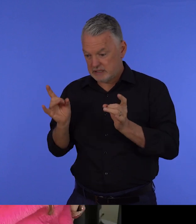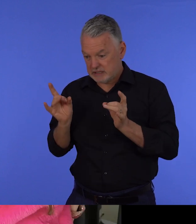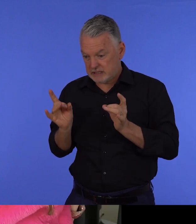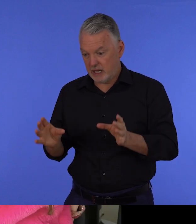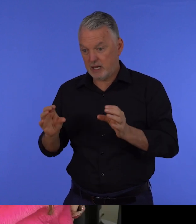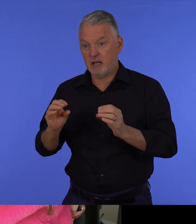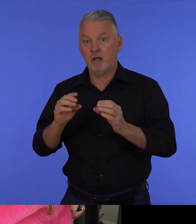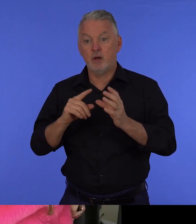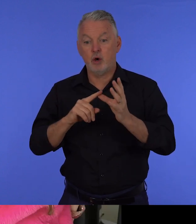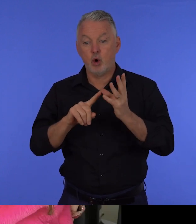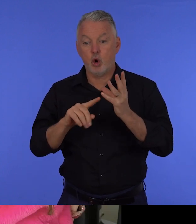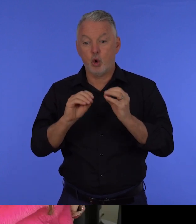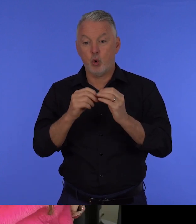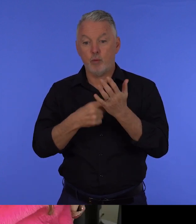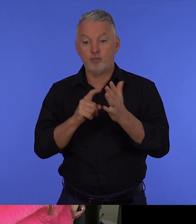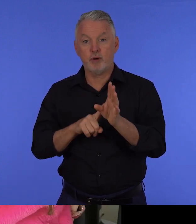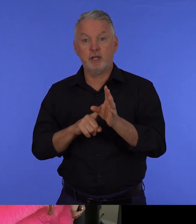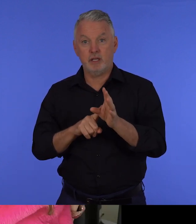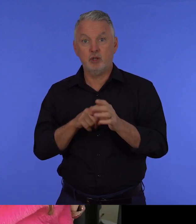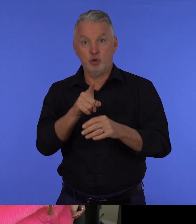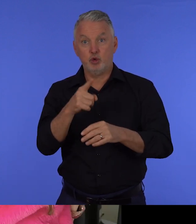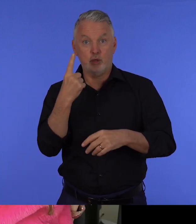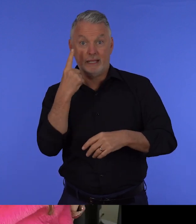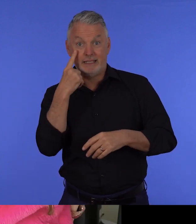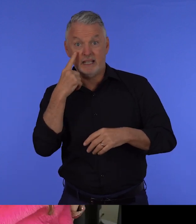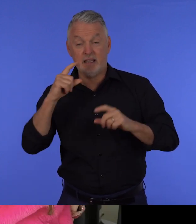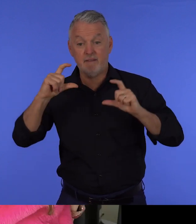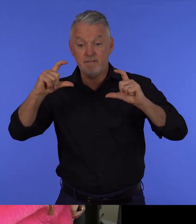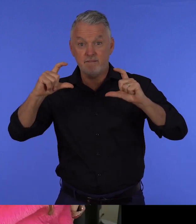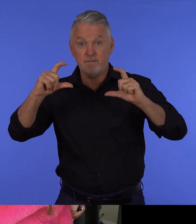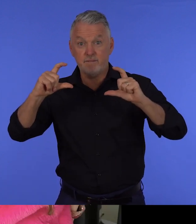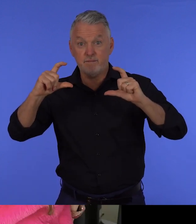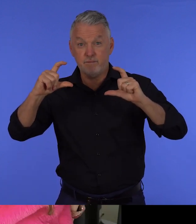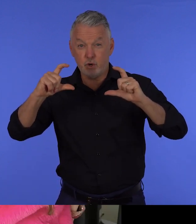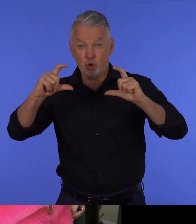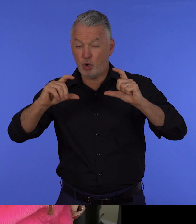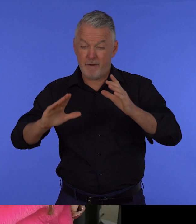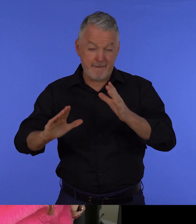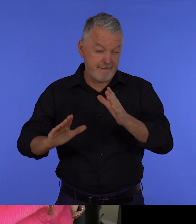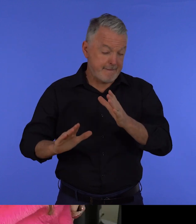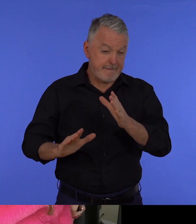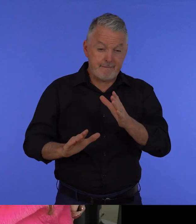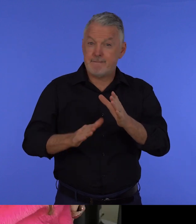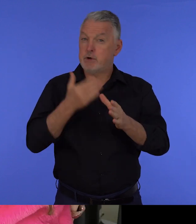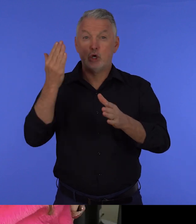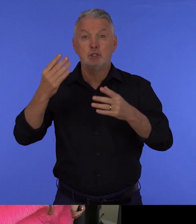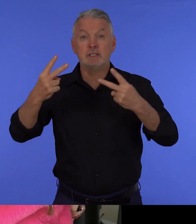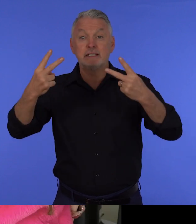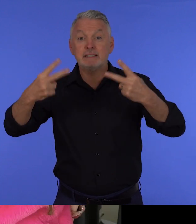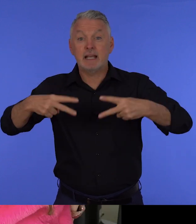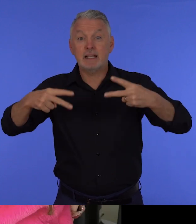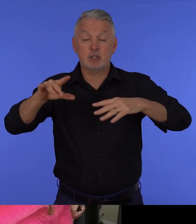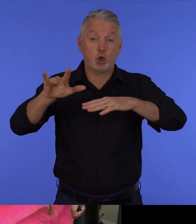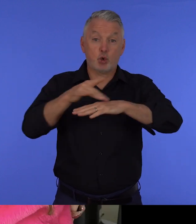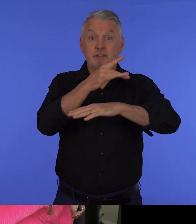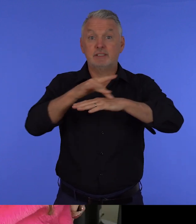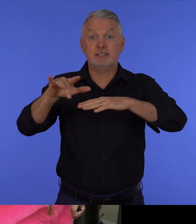So our journey with Aubrey probably started, as you can see, these photos that are up. This